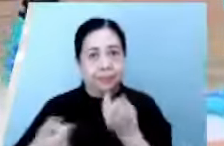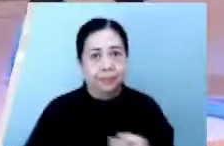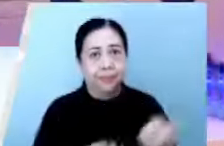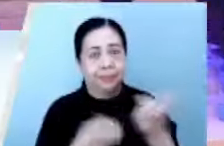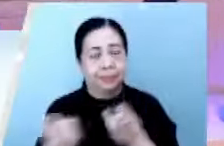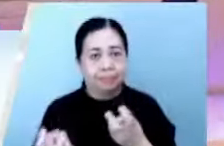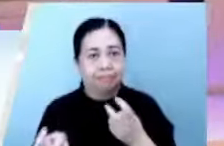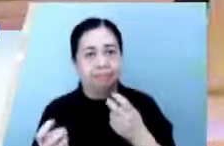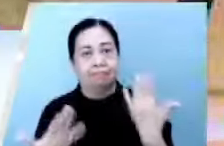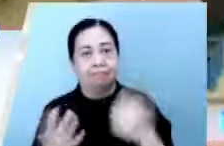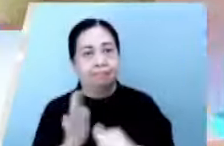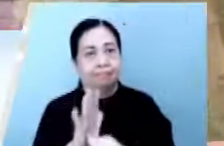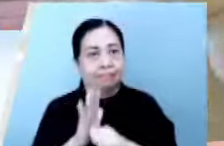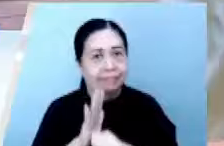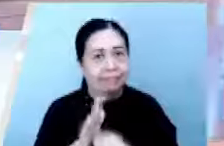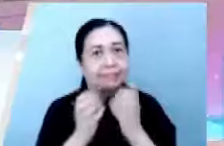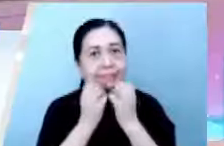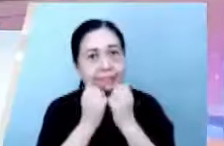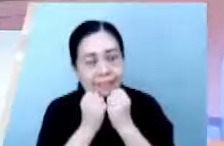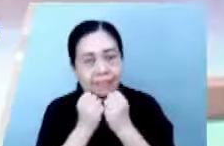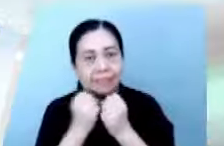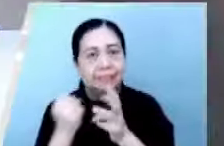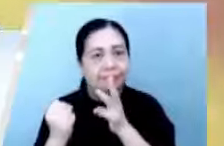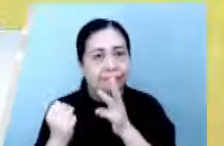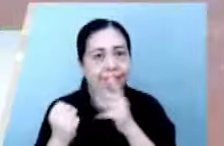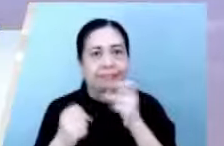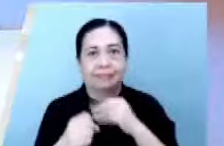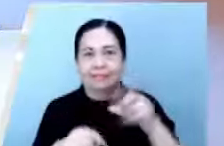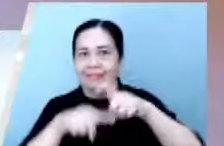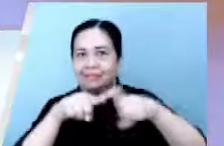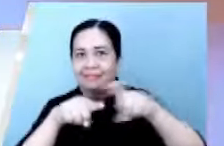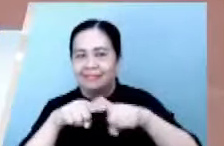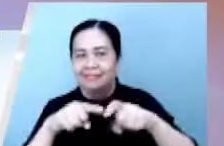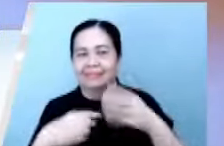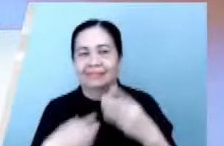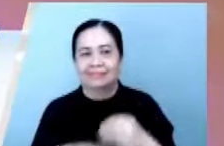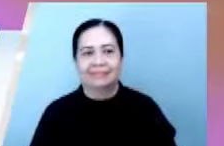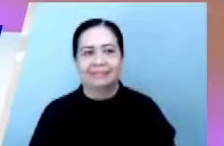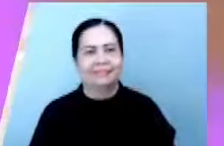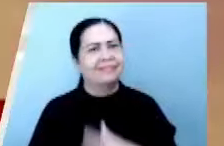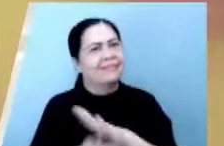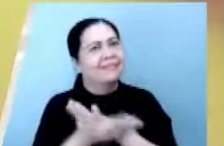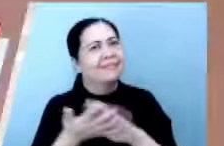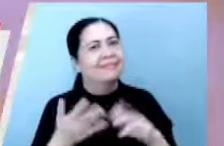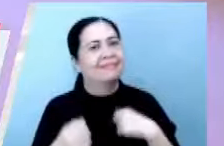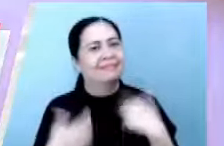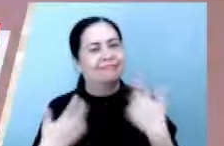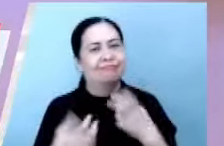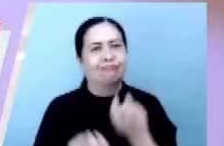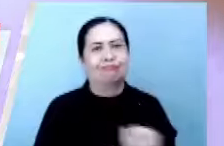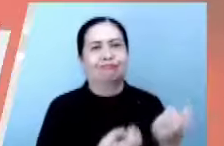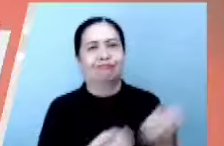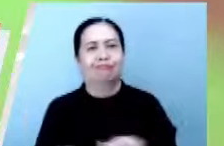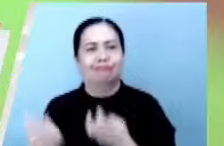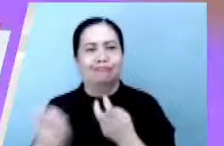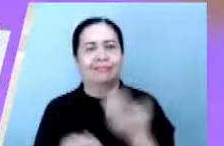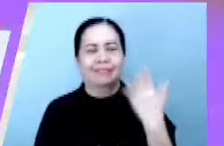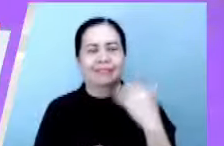mix and saving tons of water and electric at the same time. It's nice and I've been roller skating before, so that makes